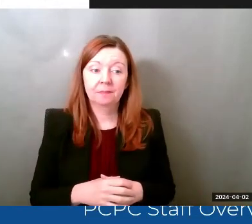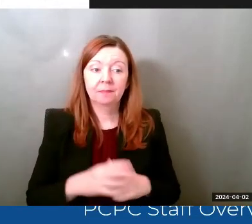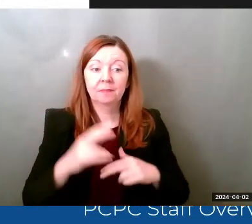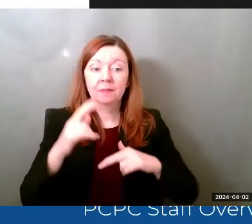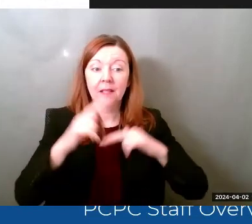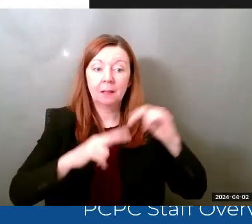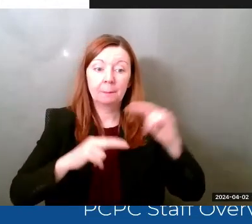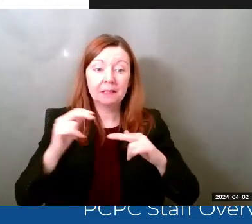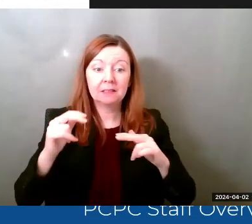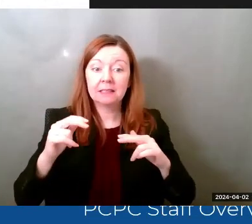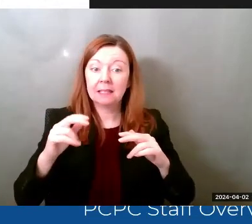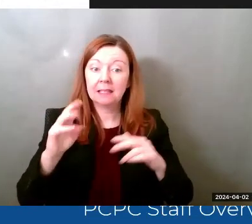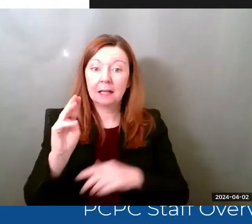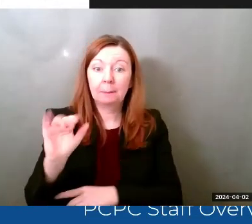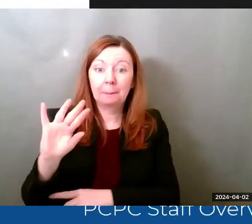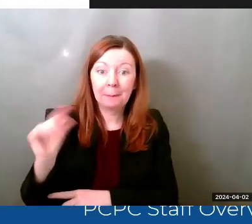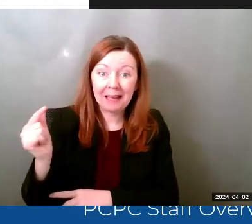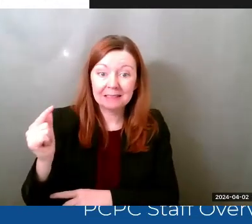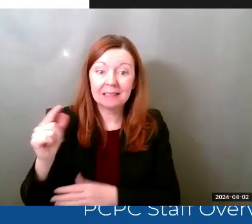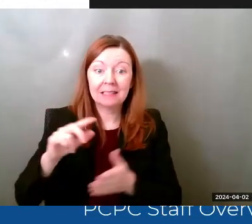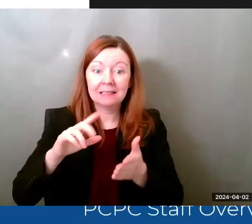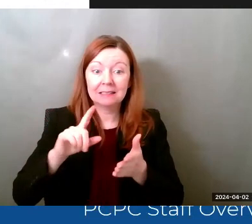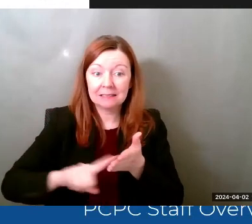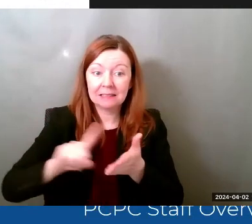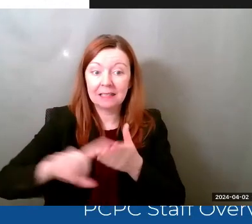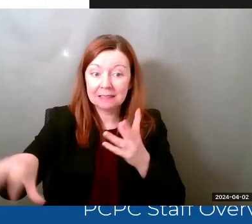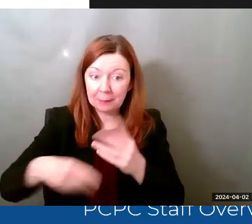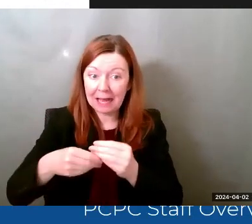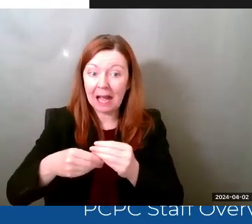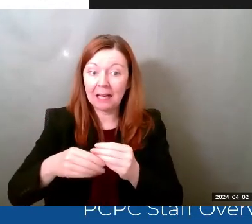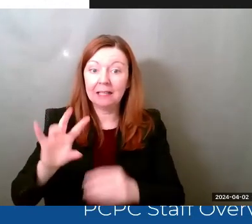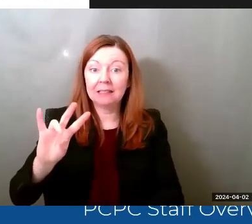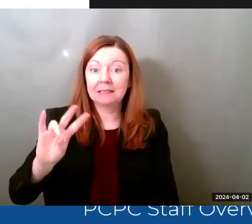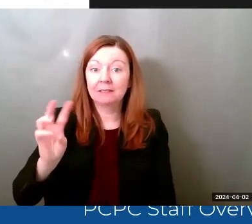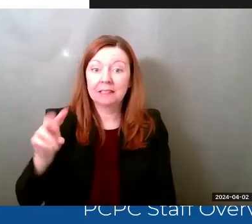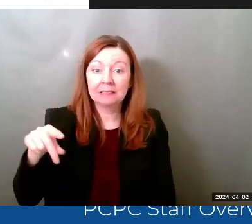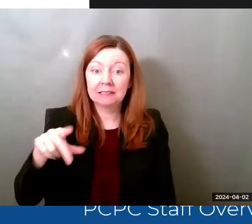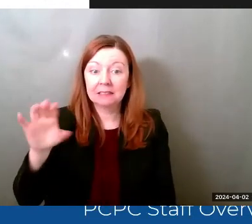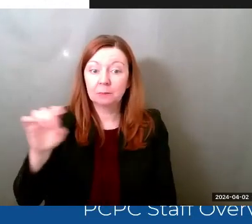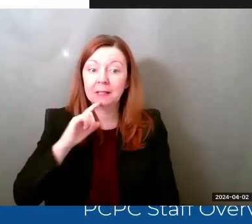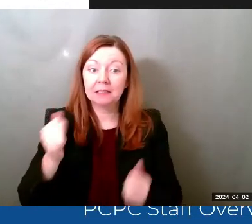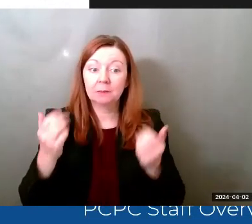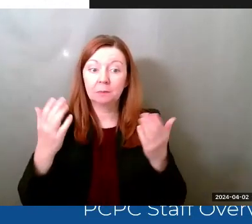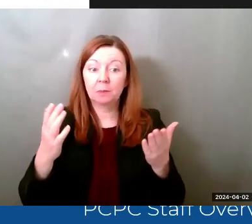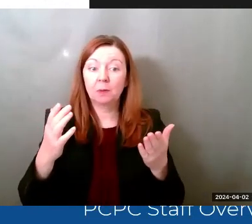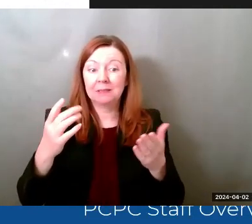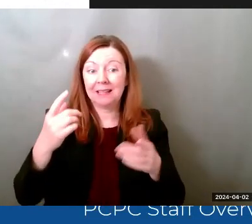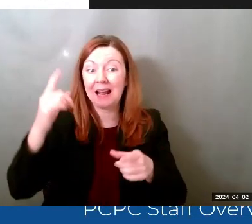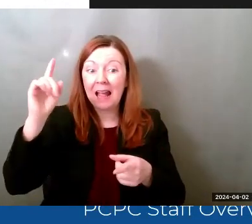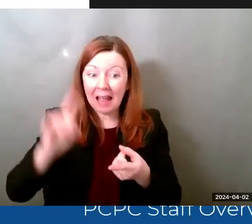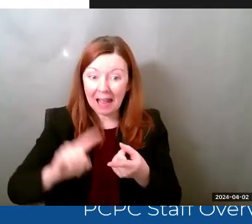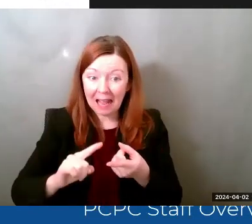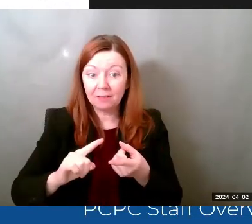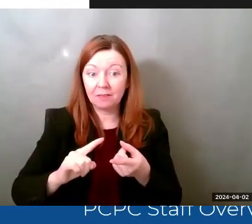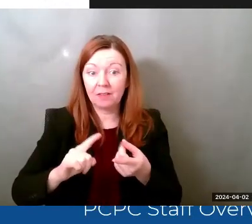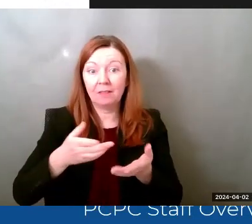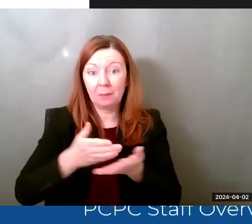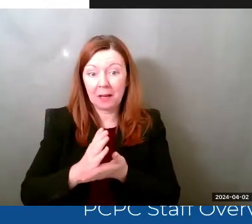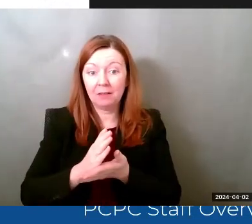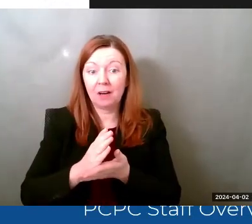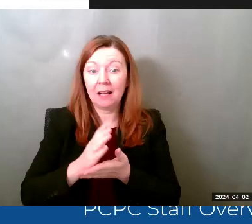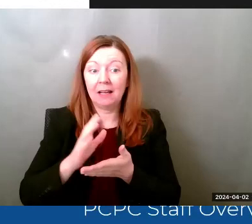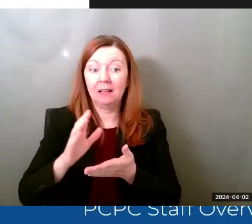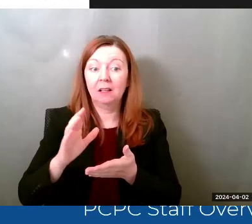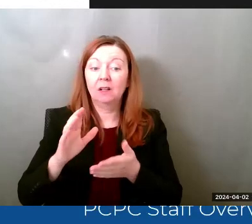Building massing studies have been added, and 76th Place is proposing approximately half of the by right floor